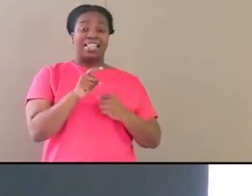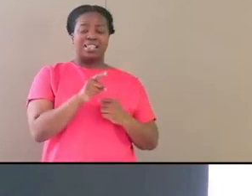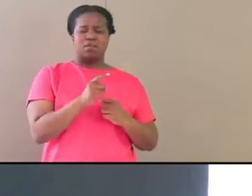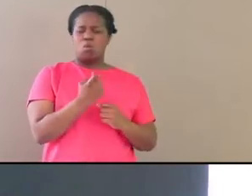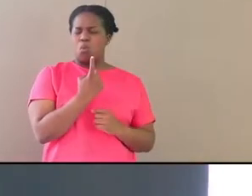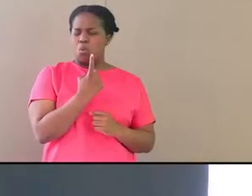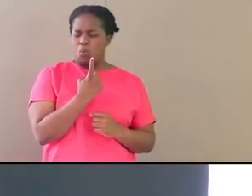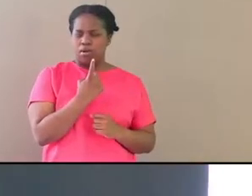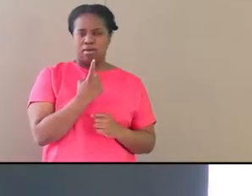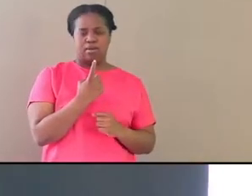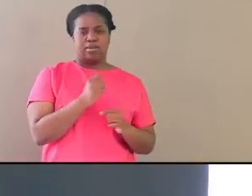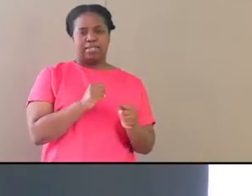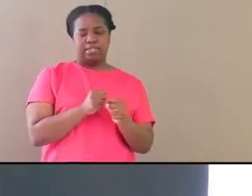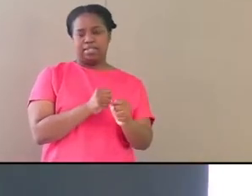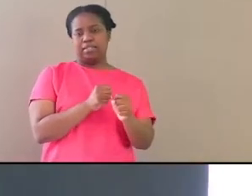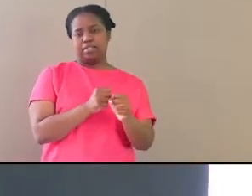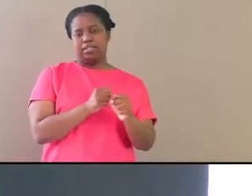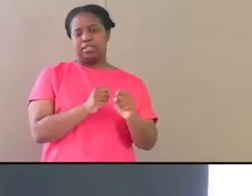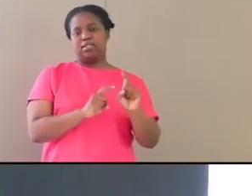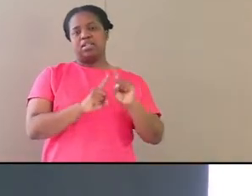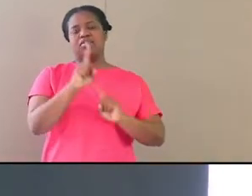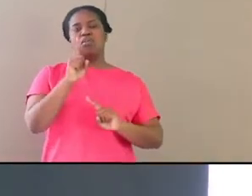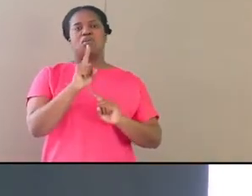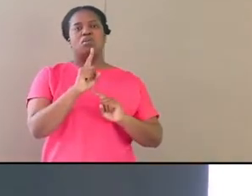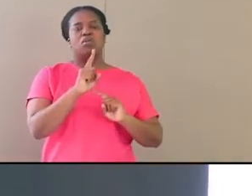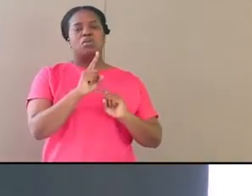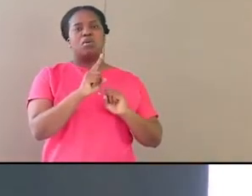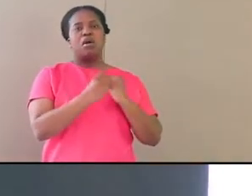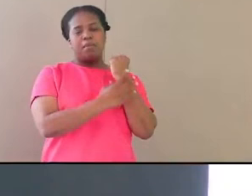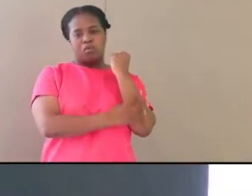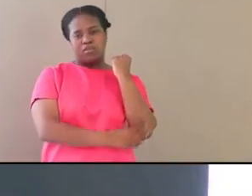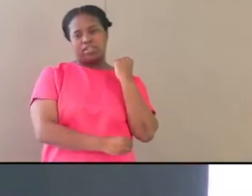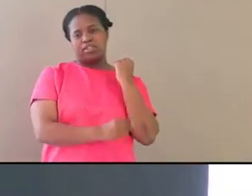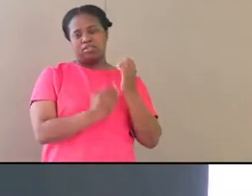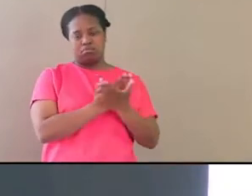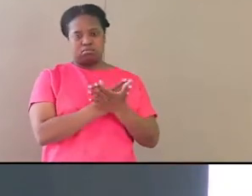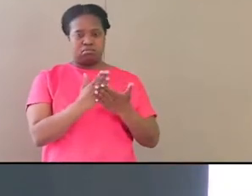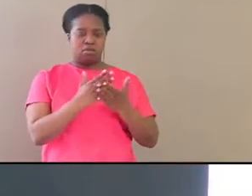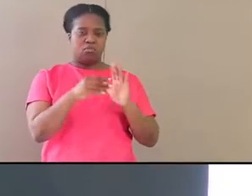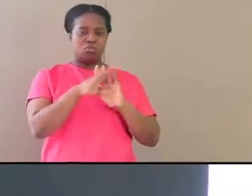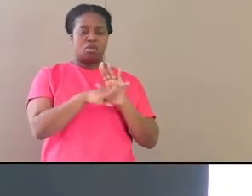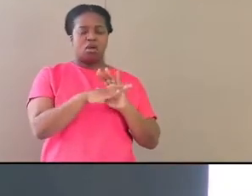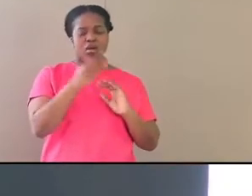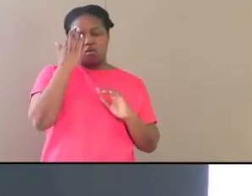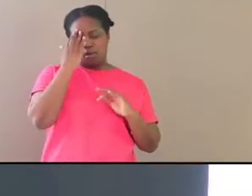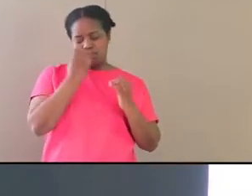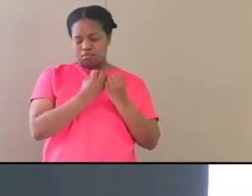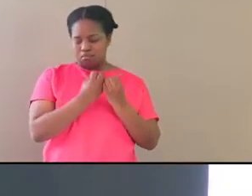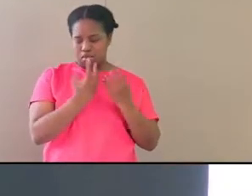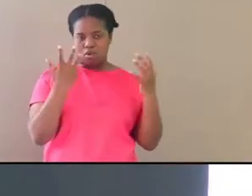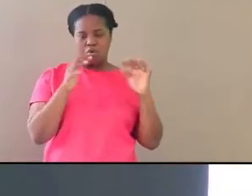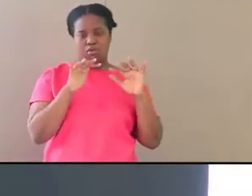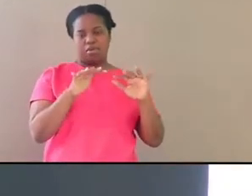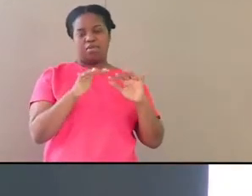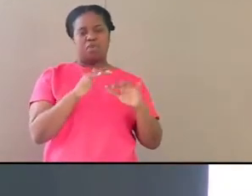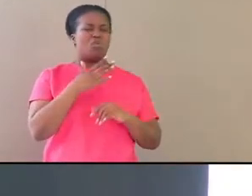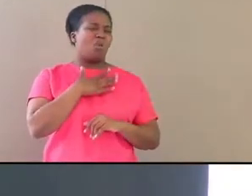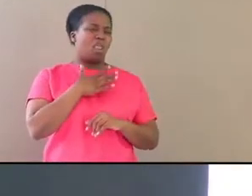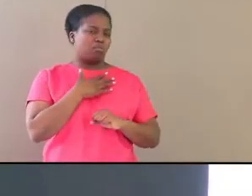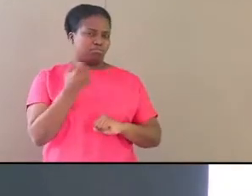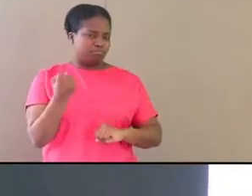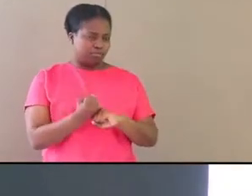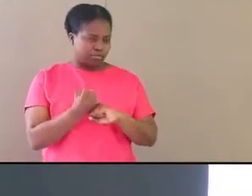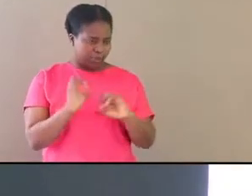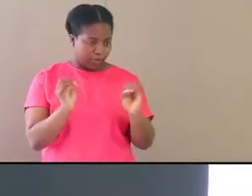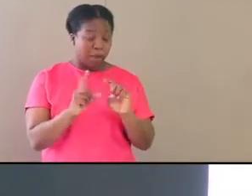government's most strategic and successful poverty alleviation program. And I know a lot of people have a problem with that. But that's the truth.